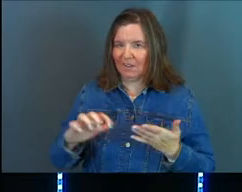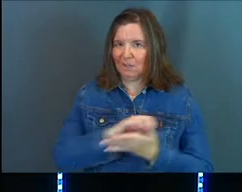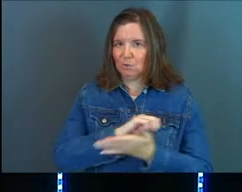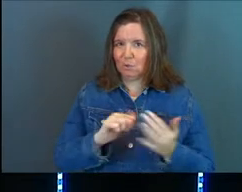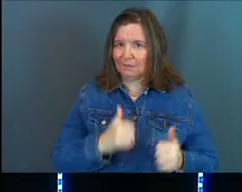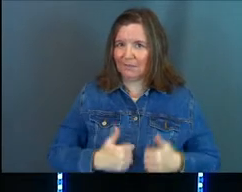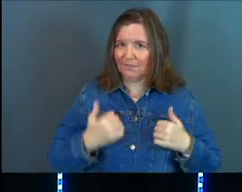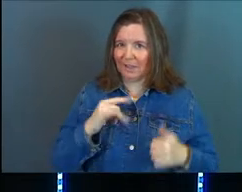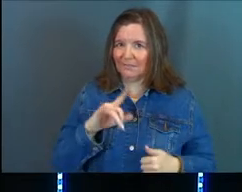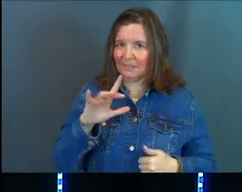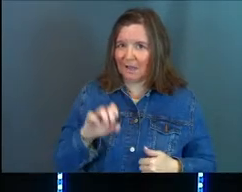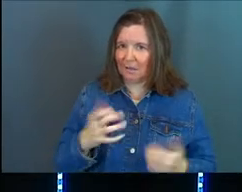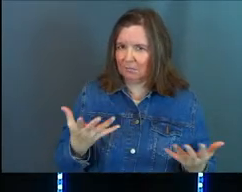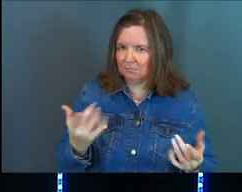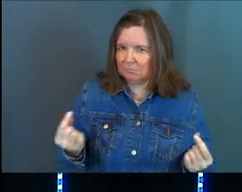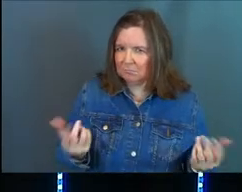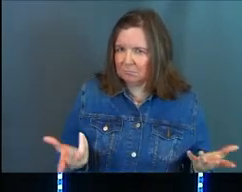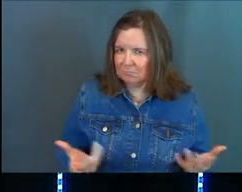lifestyle?